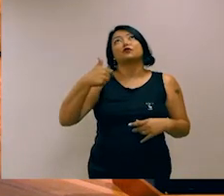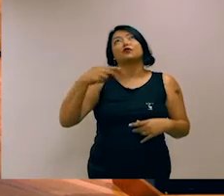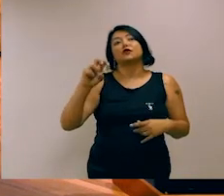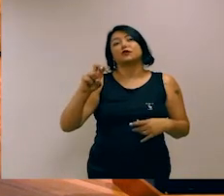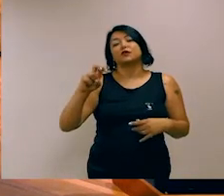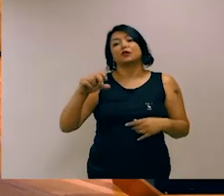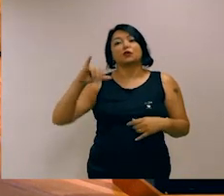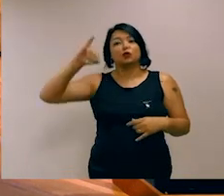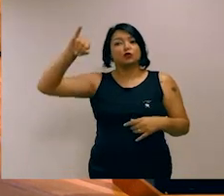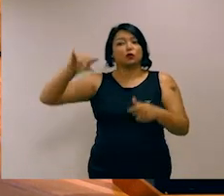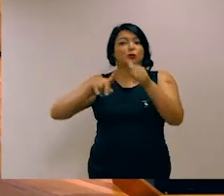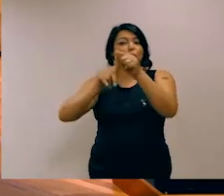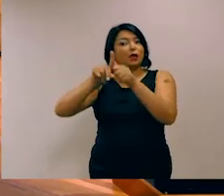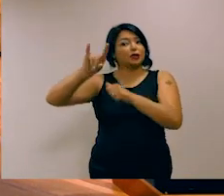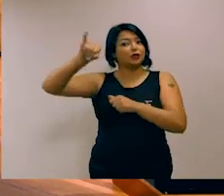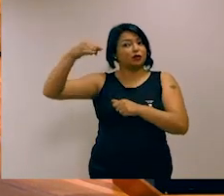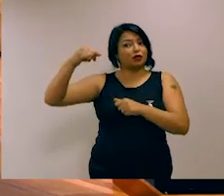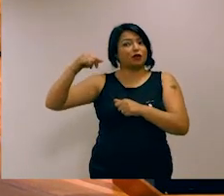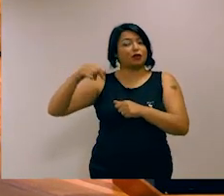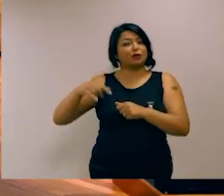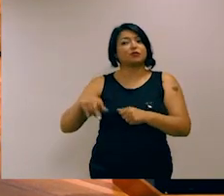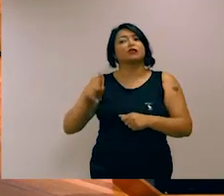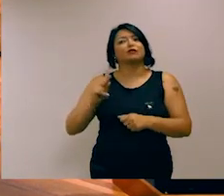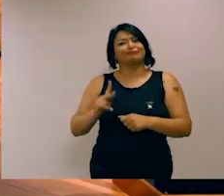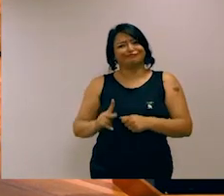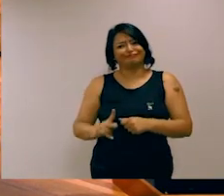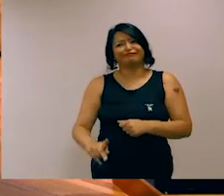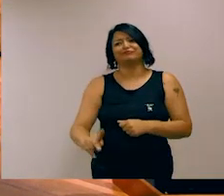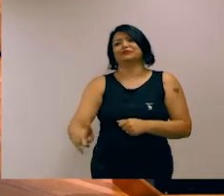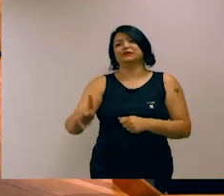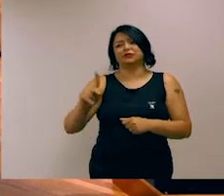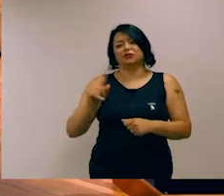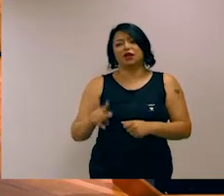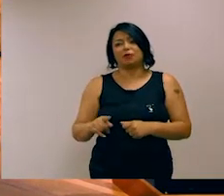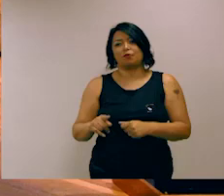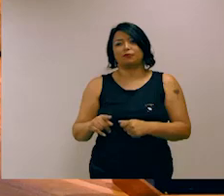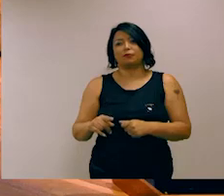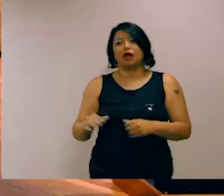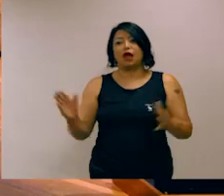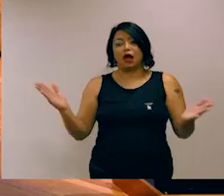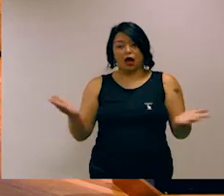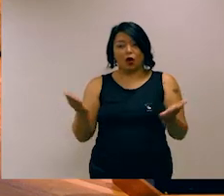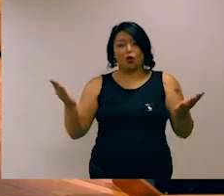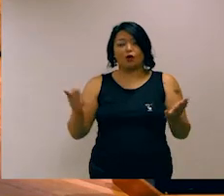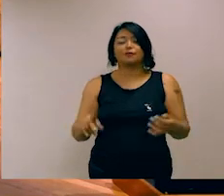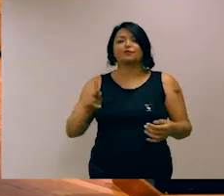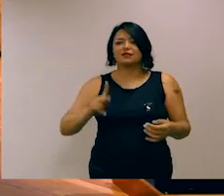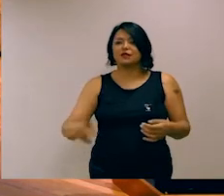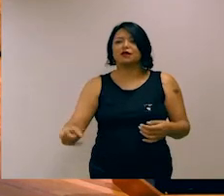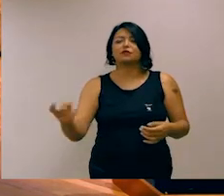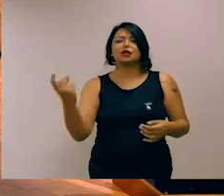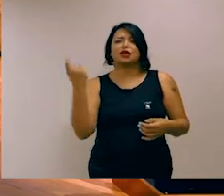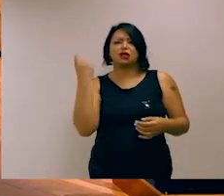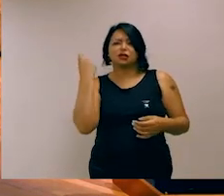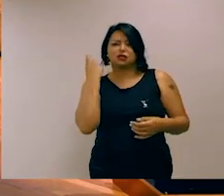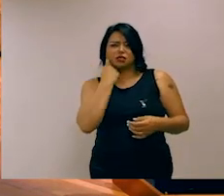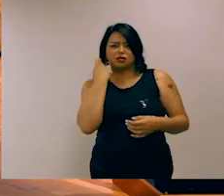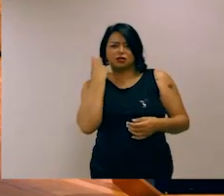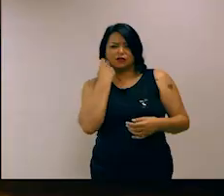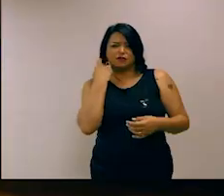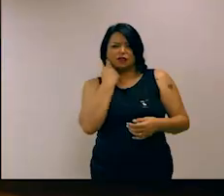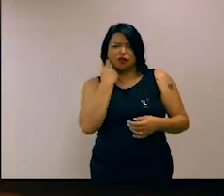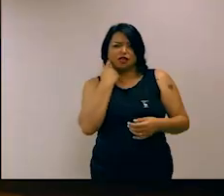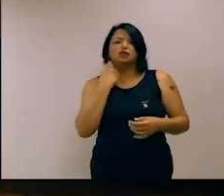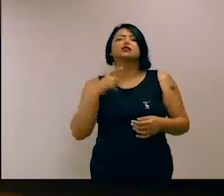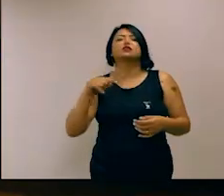in the first 40 days, I was there every other day, and every Thursday, I go there so that we